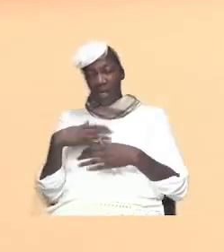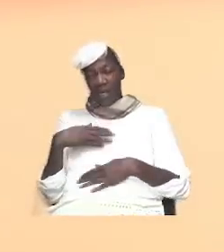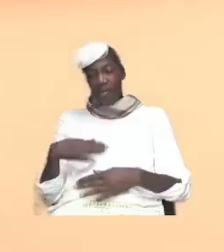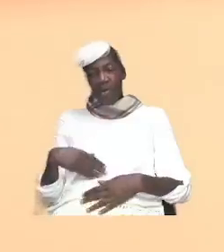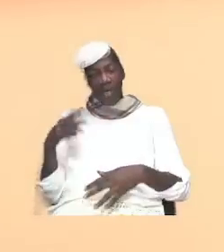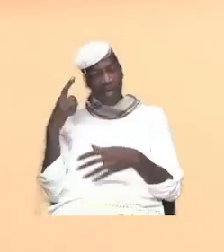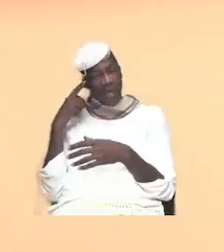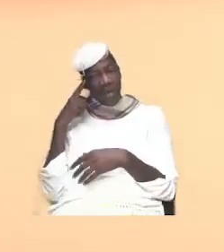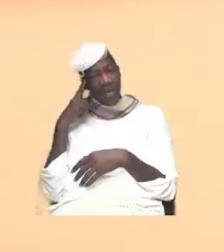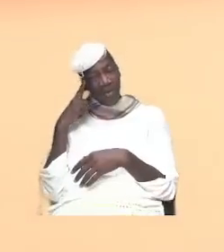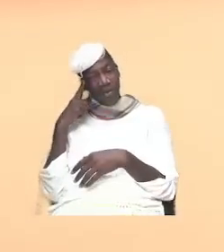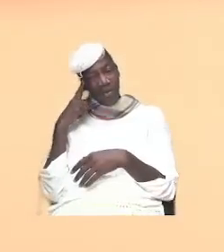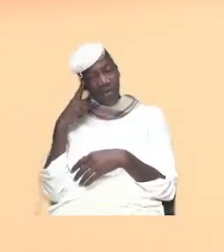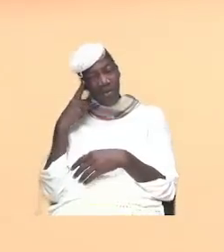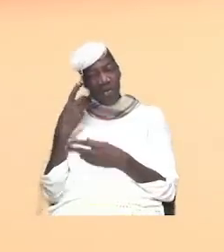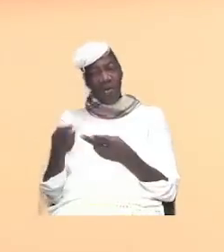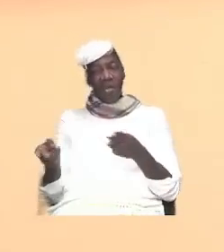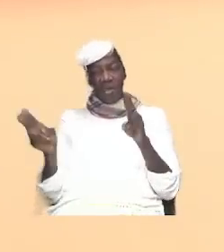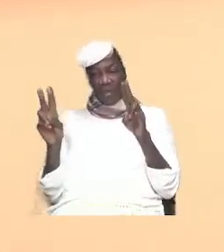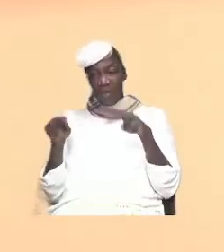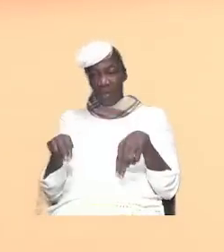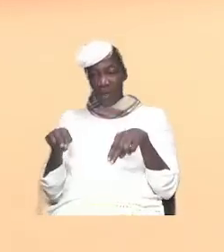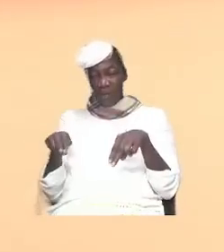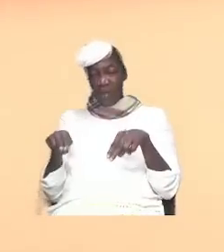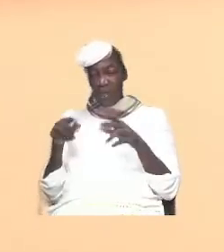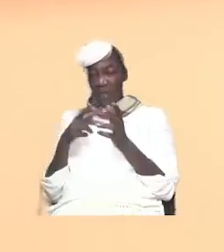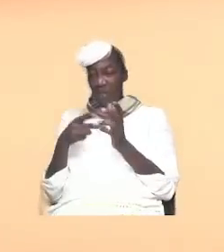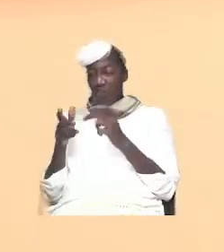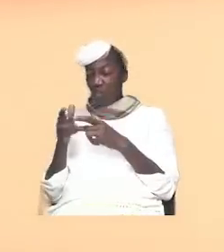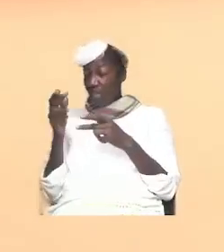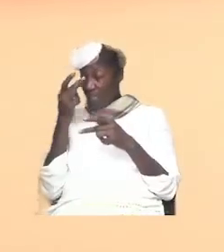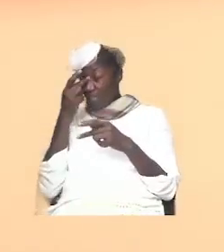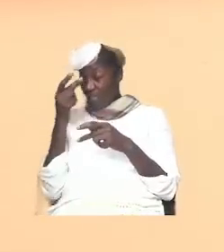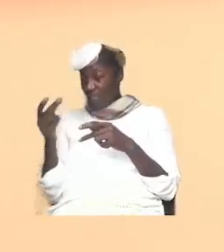do it quietly, it is happening, but he's seeing it,